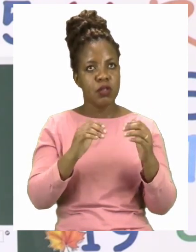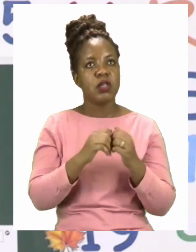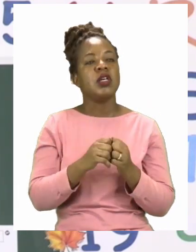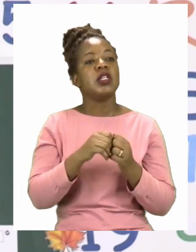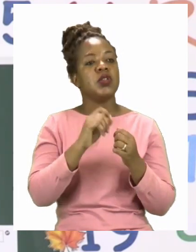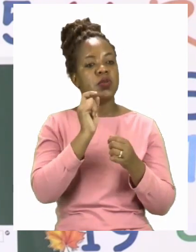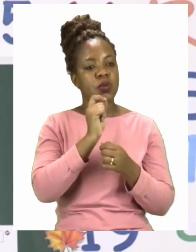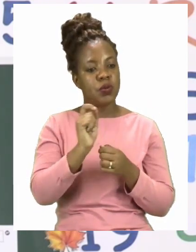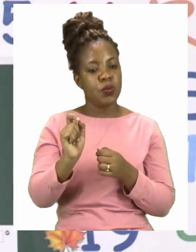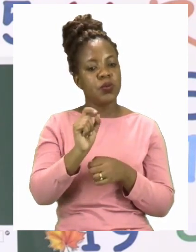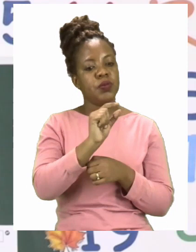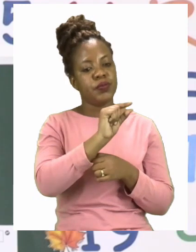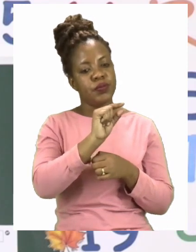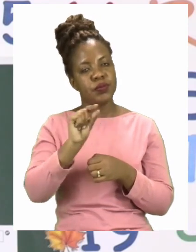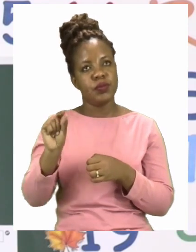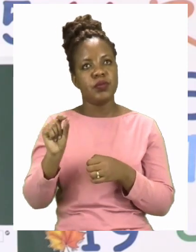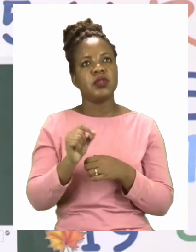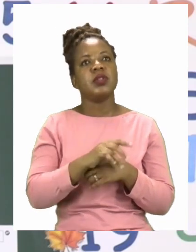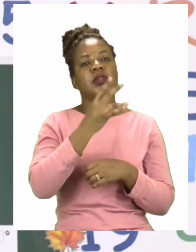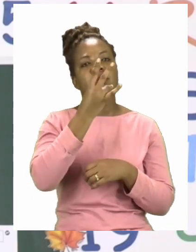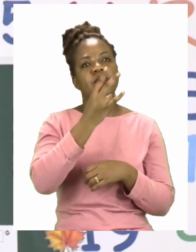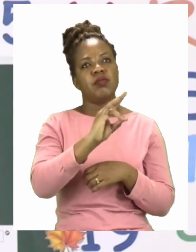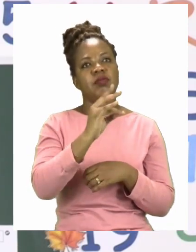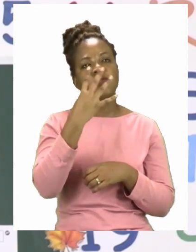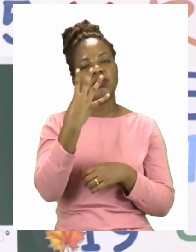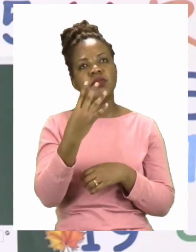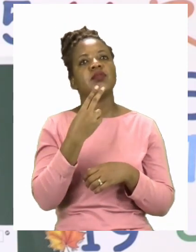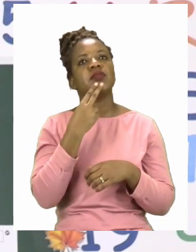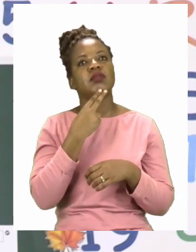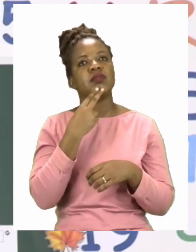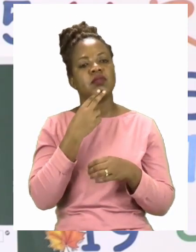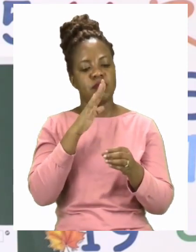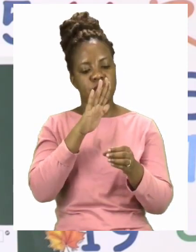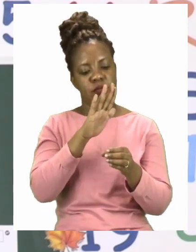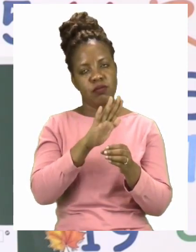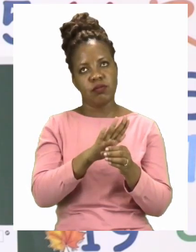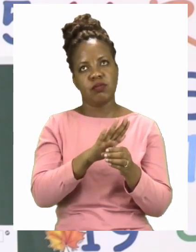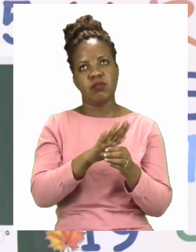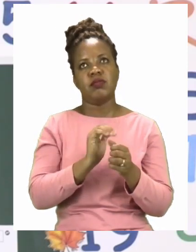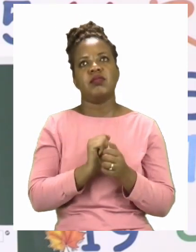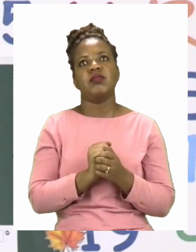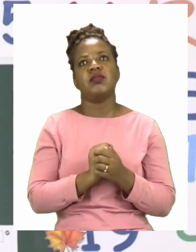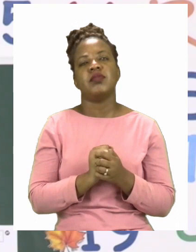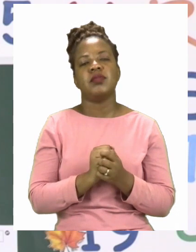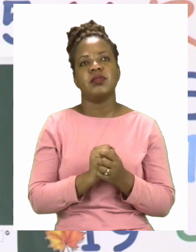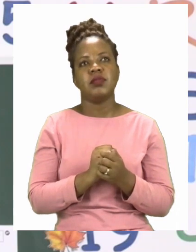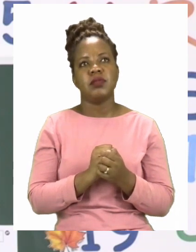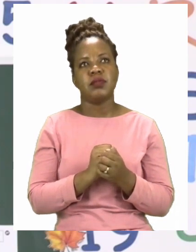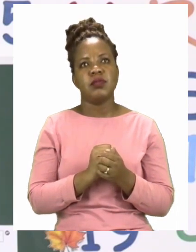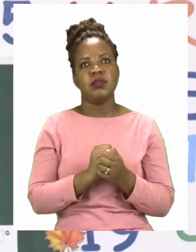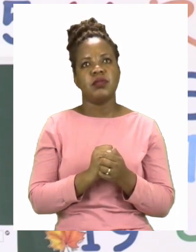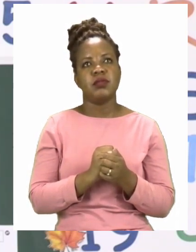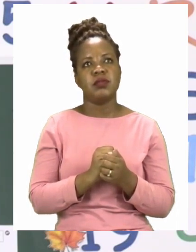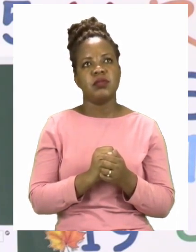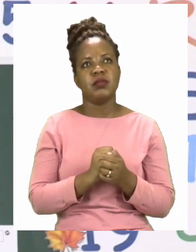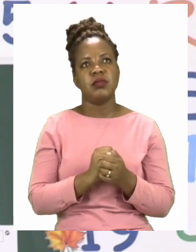giving a complete answer, which is 74 pencils are left. So